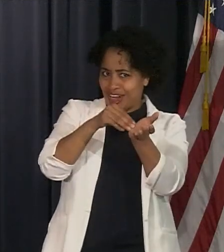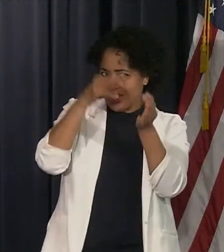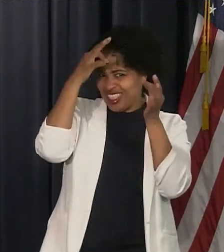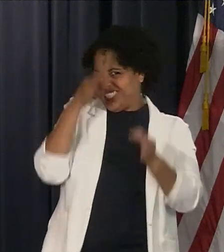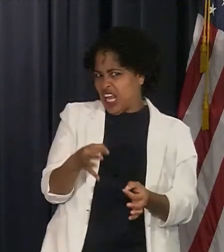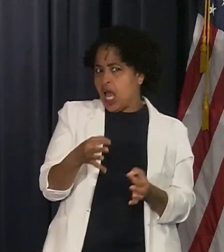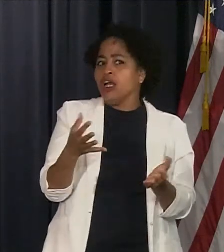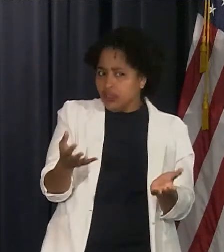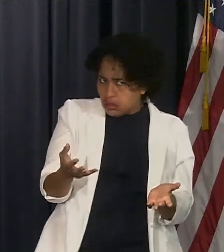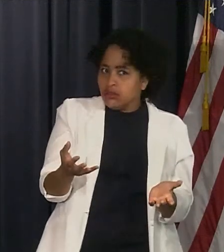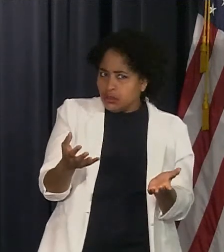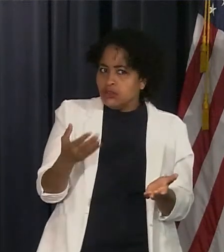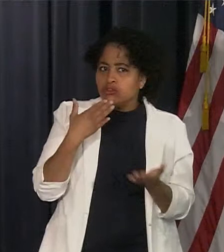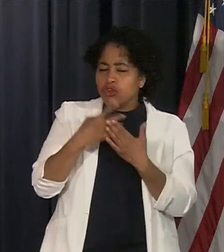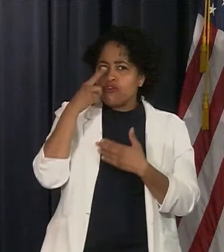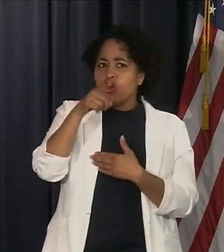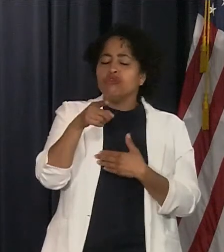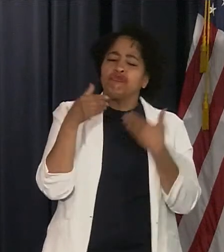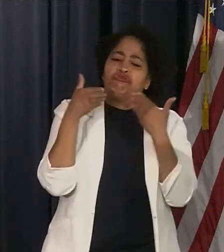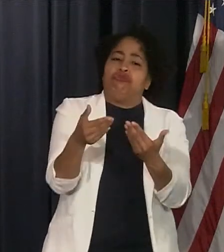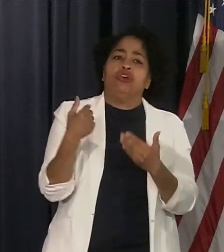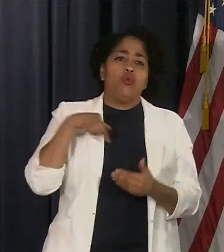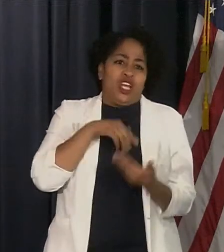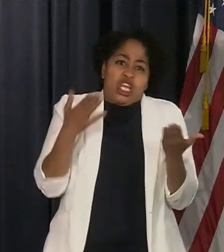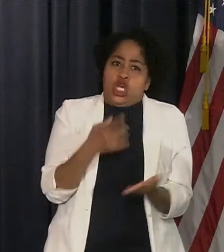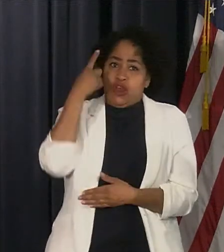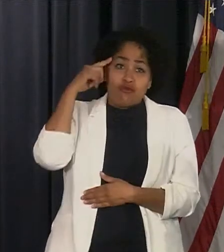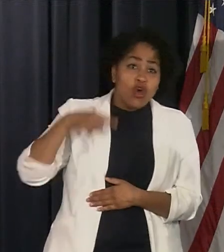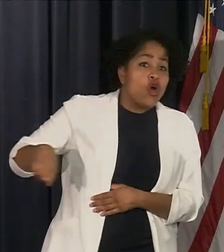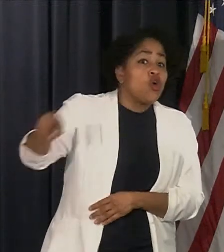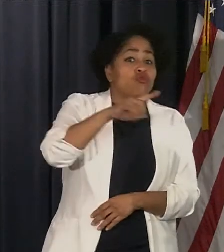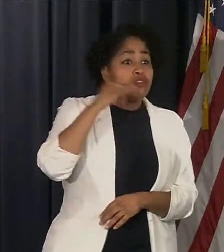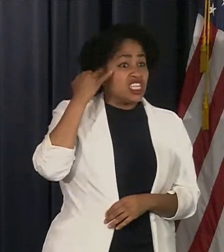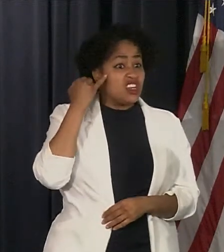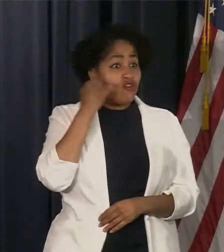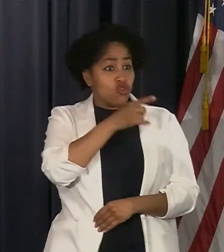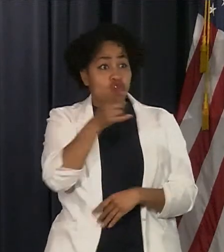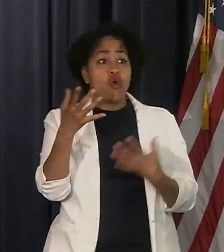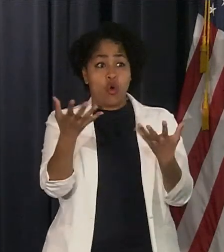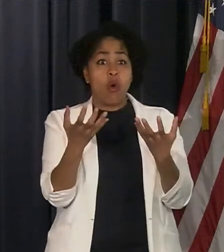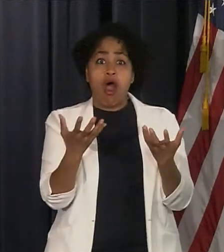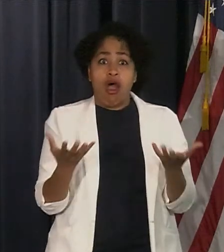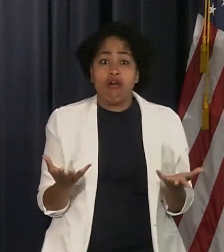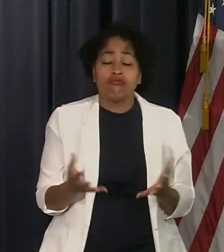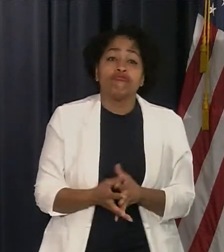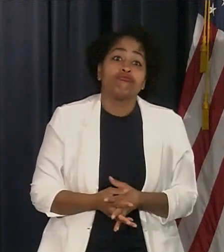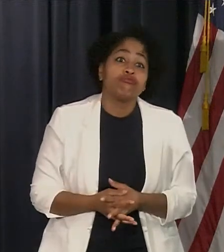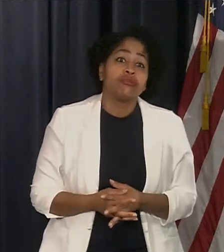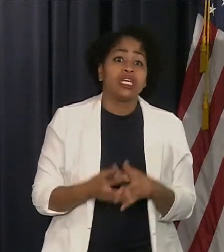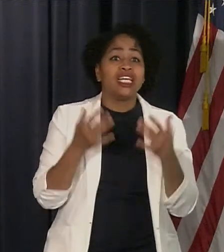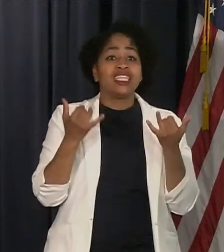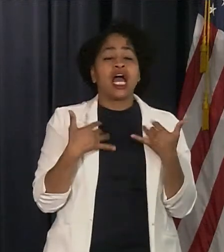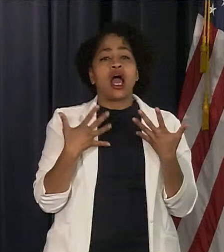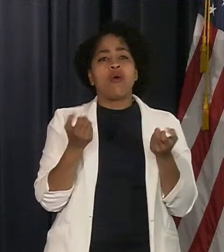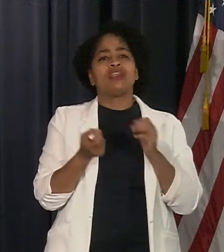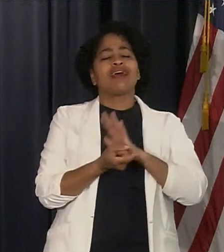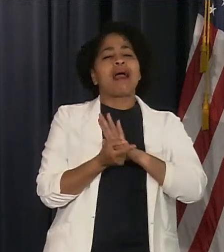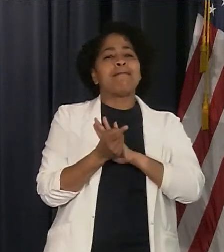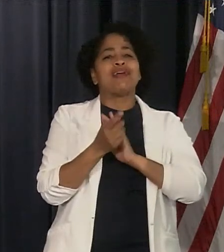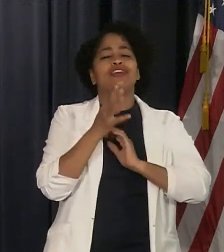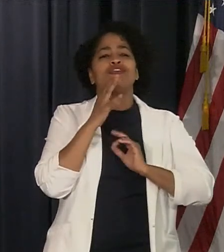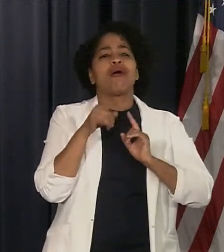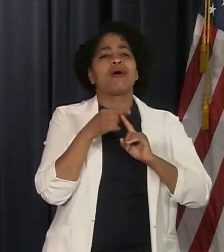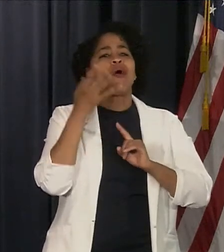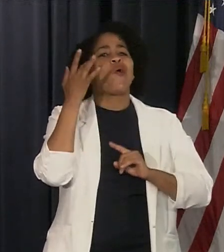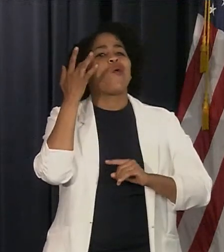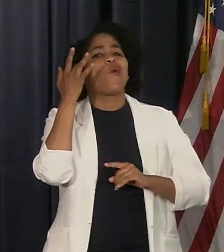so we'll be there for you if you want us to be. Now, I want to take a minute and talk about